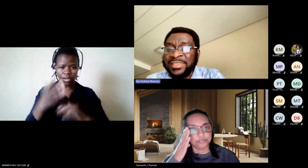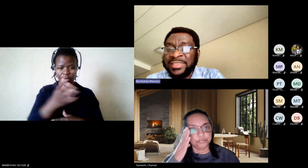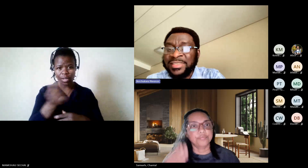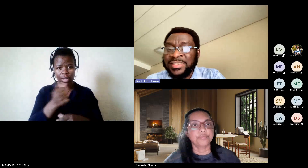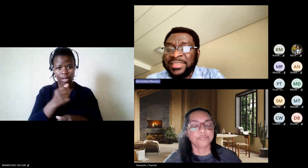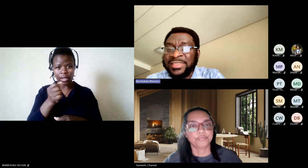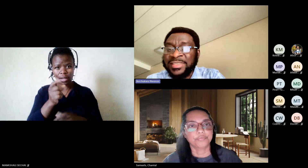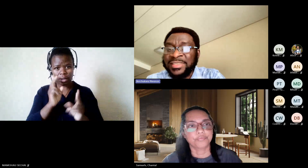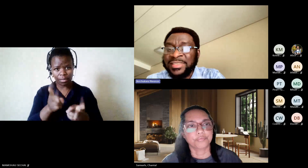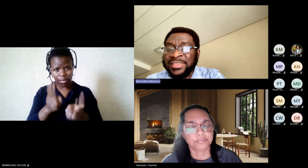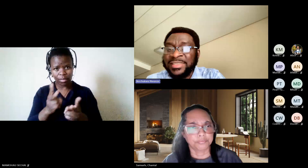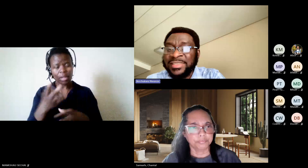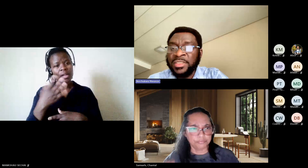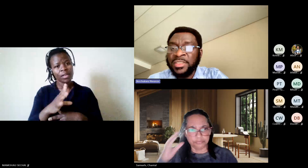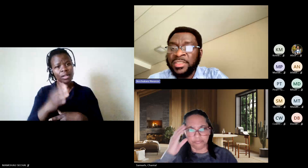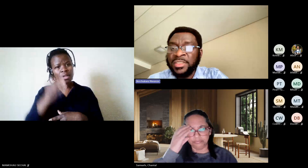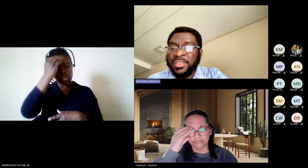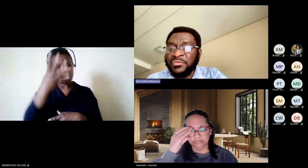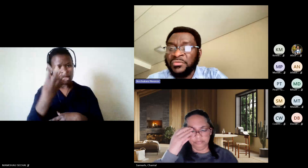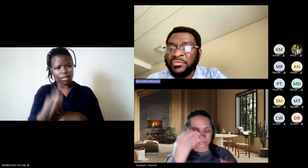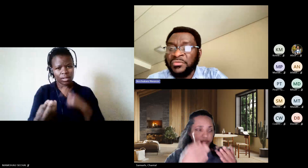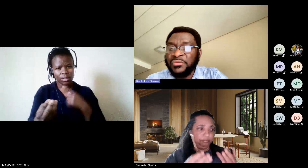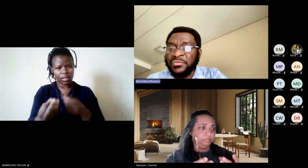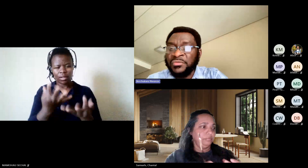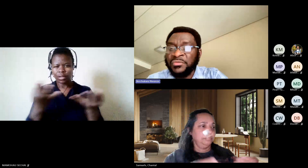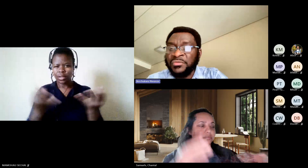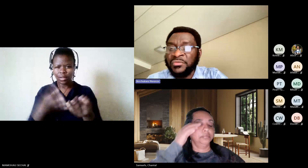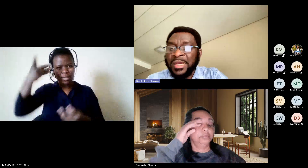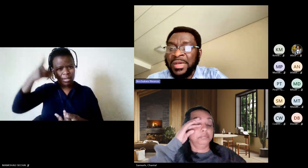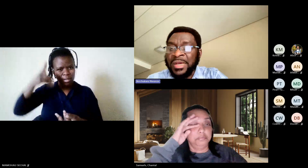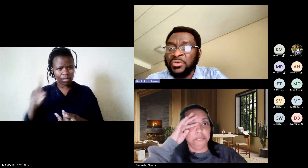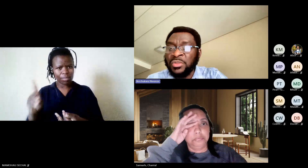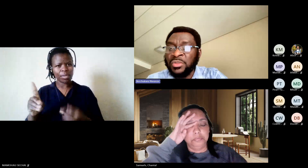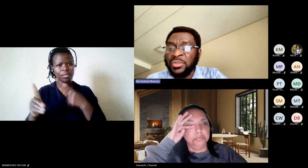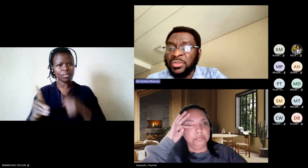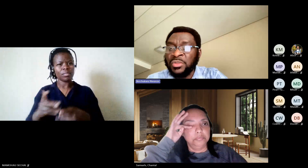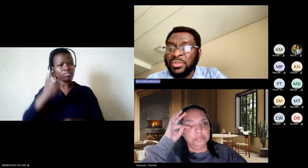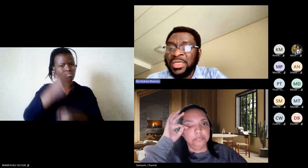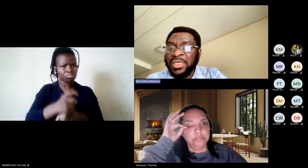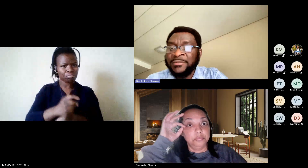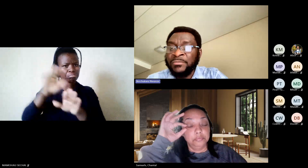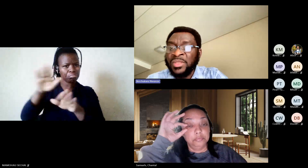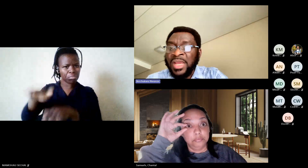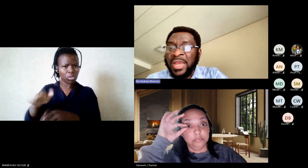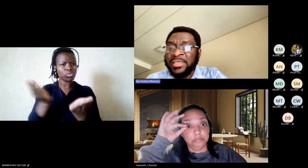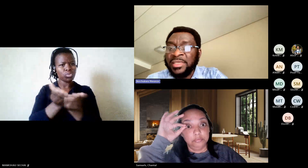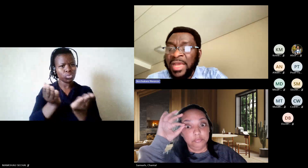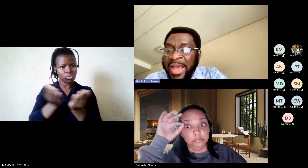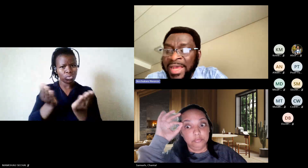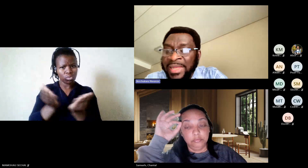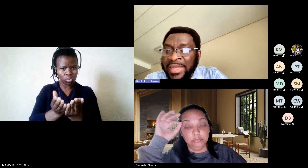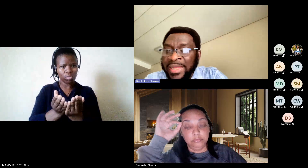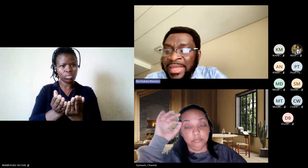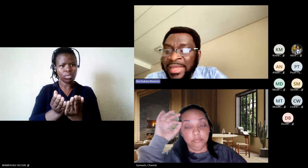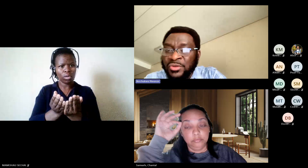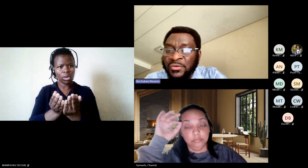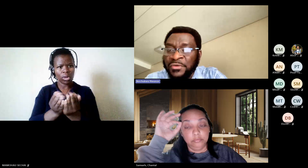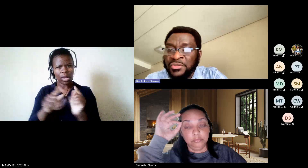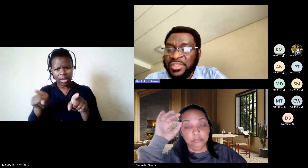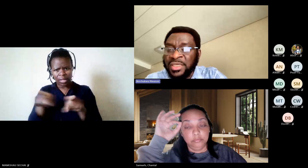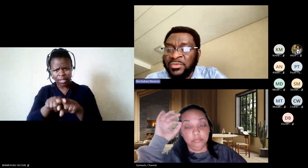is entitled to. He mentioned the department's refusal to place his child in school that he had identified, and